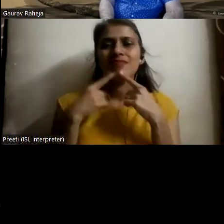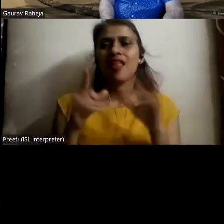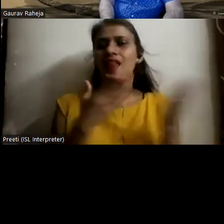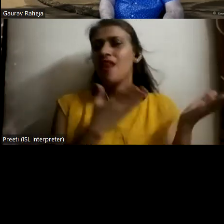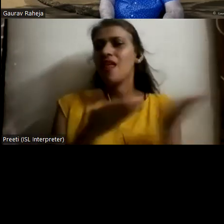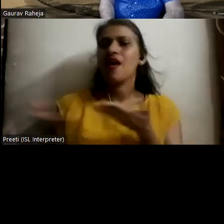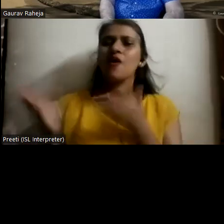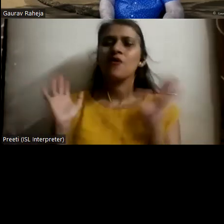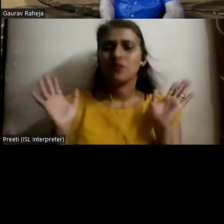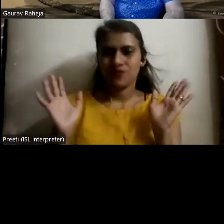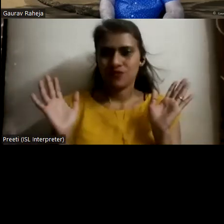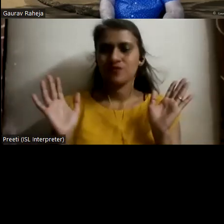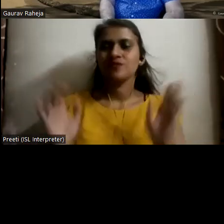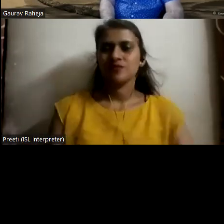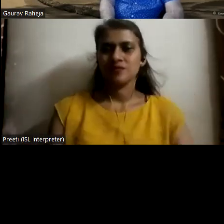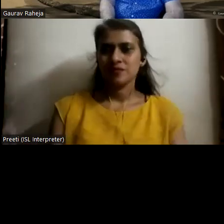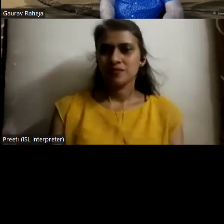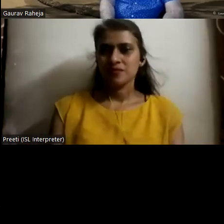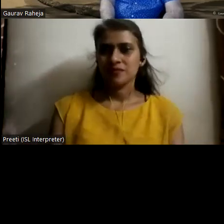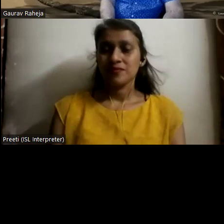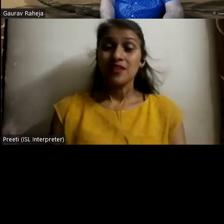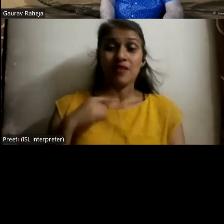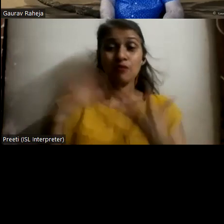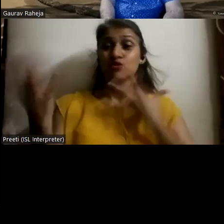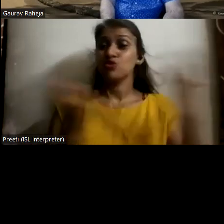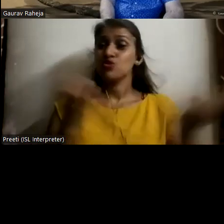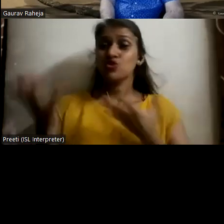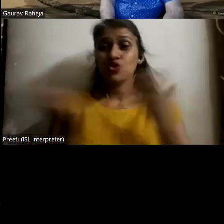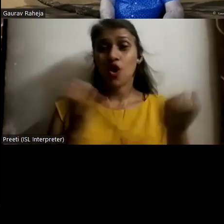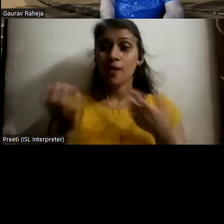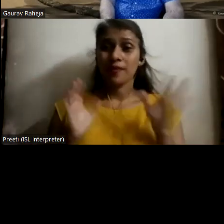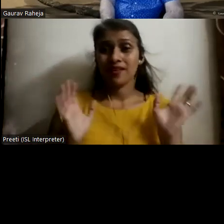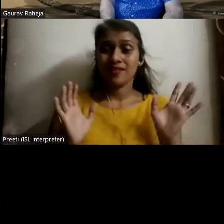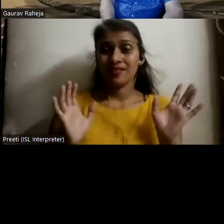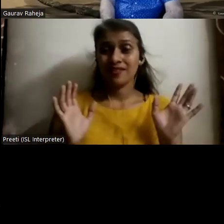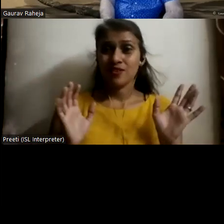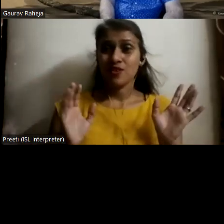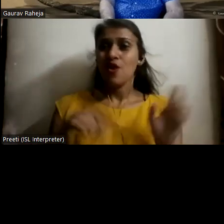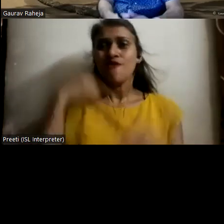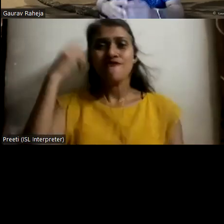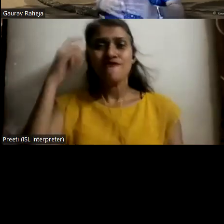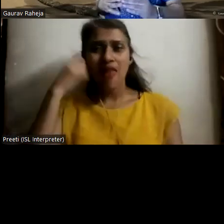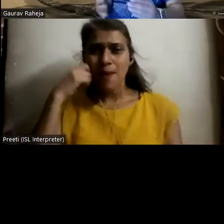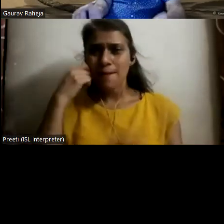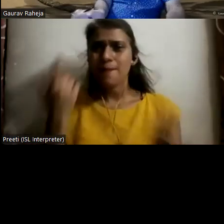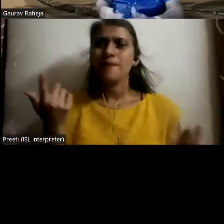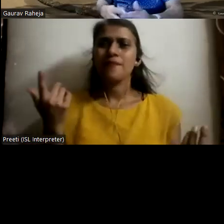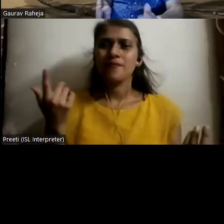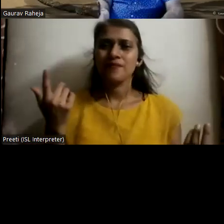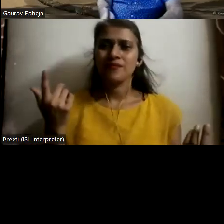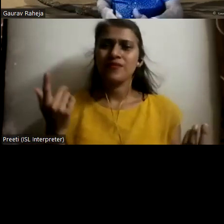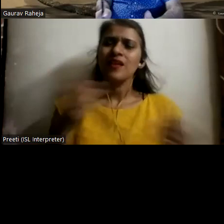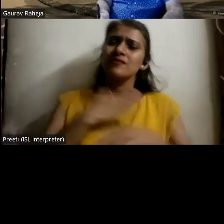it matters. If you have to go shopping with your dear friends, you have to go for a film, you have to go for